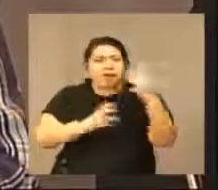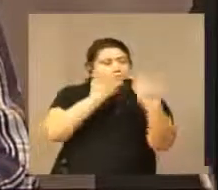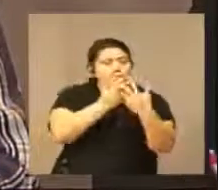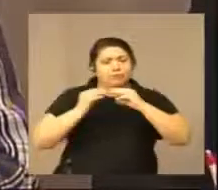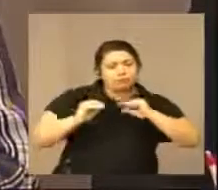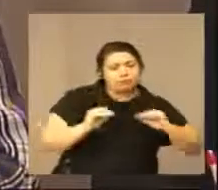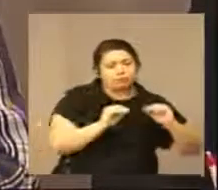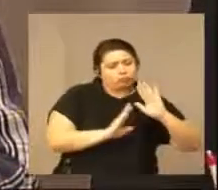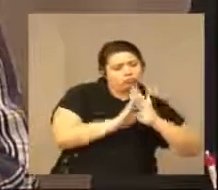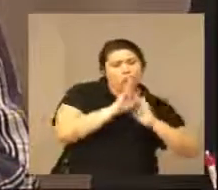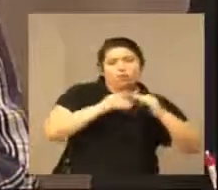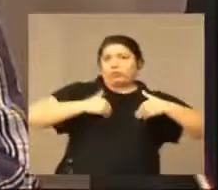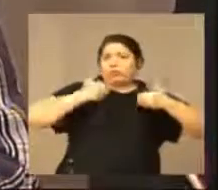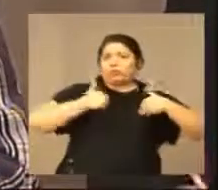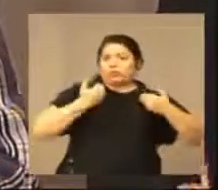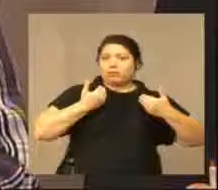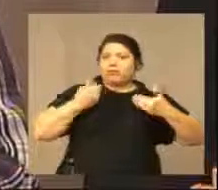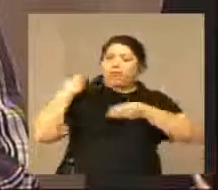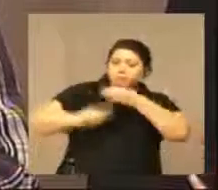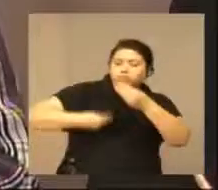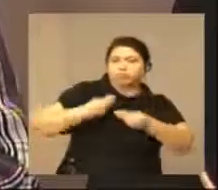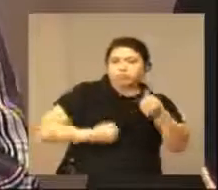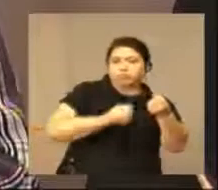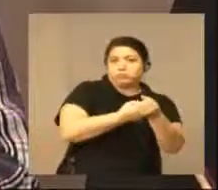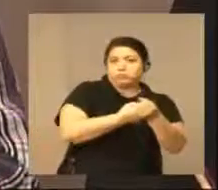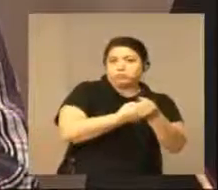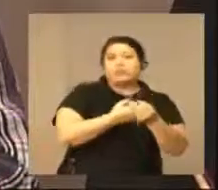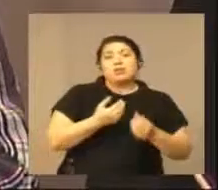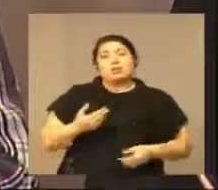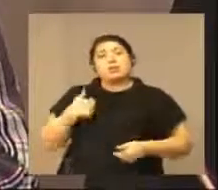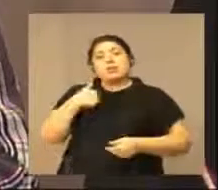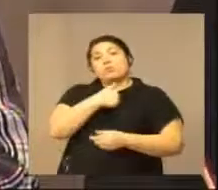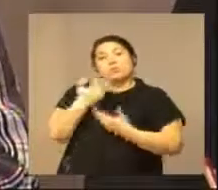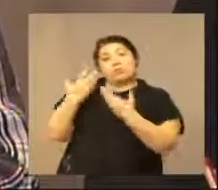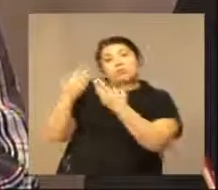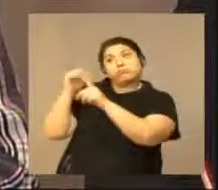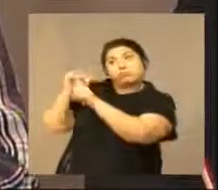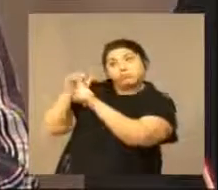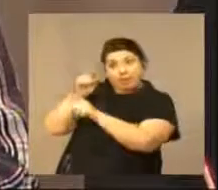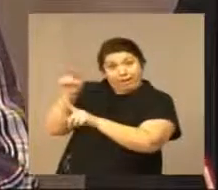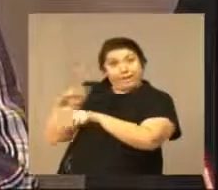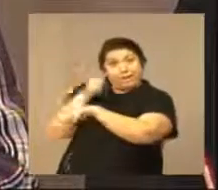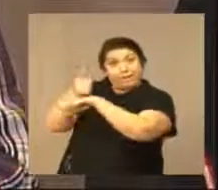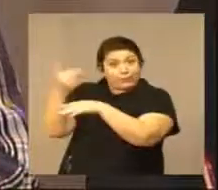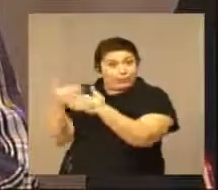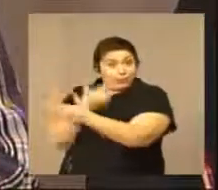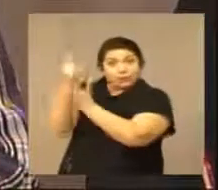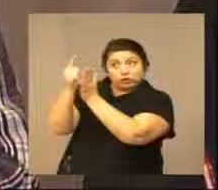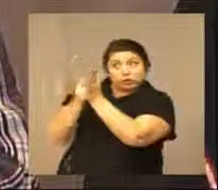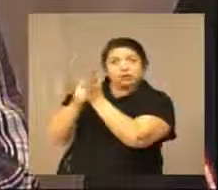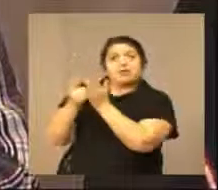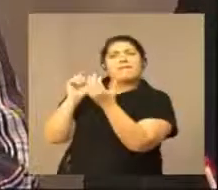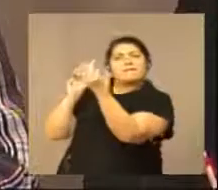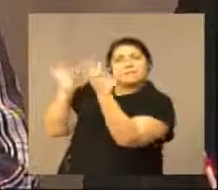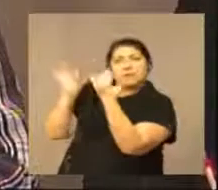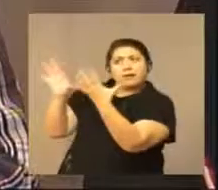one example. We are seeking to inform this legislative development and to work with government to